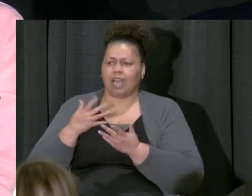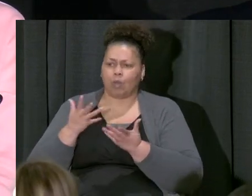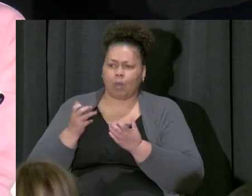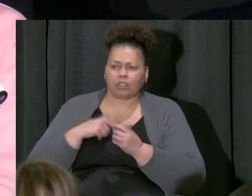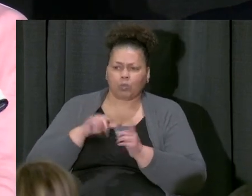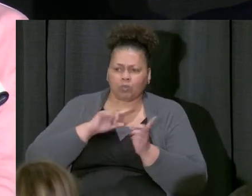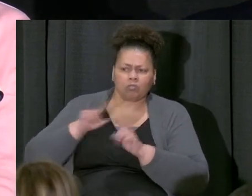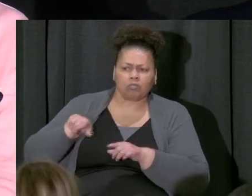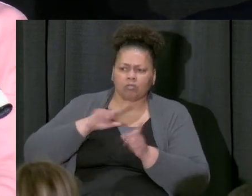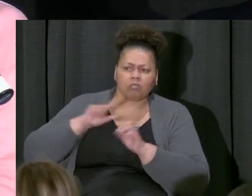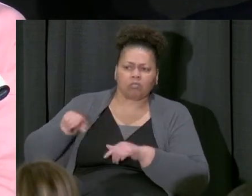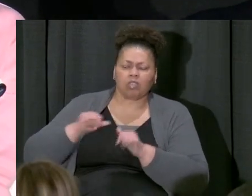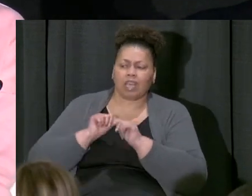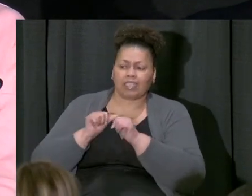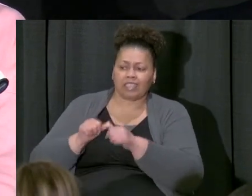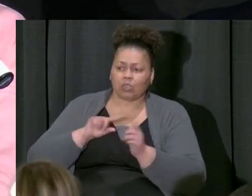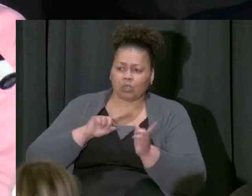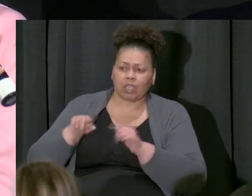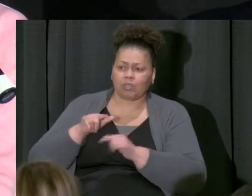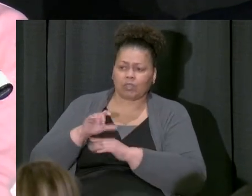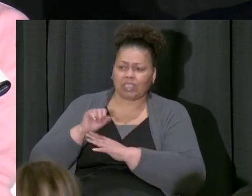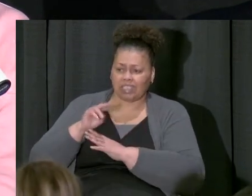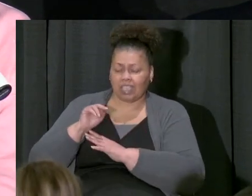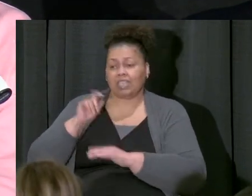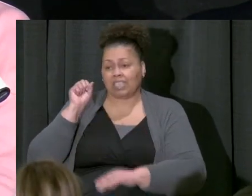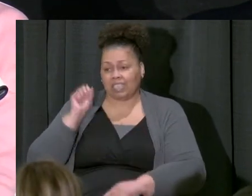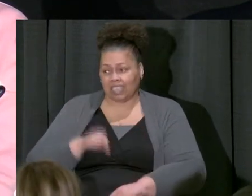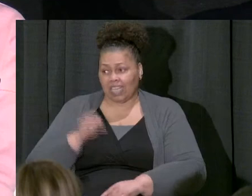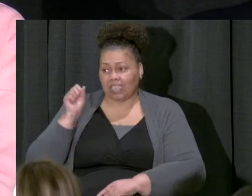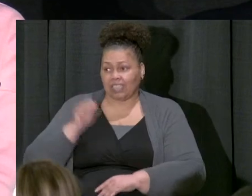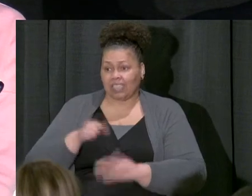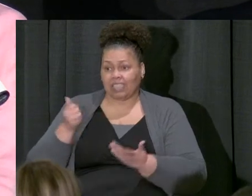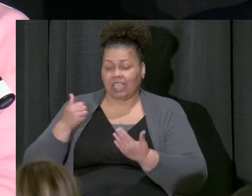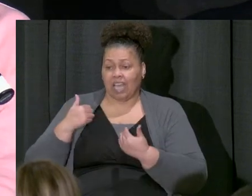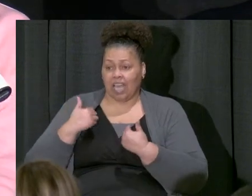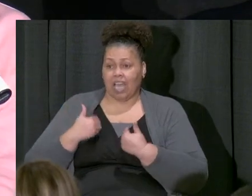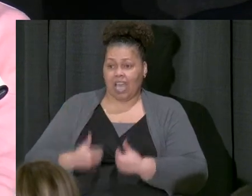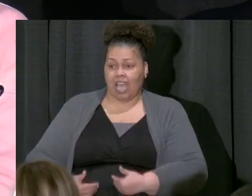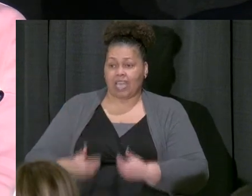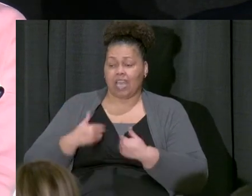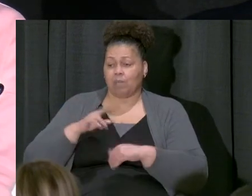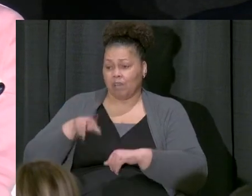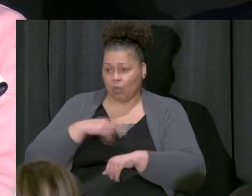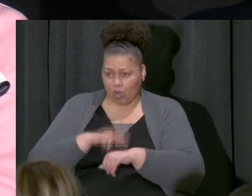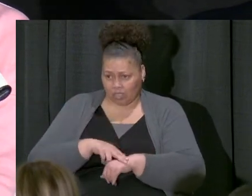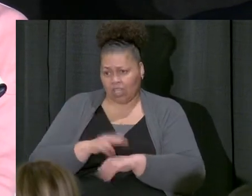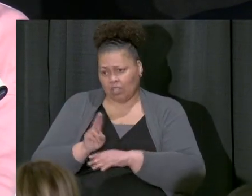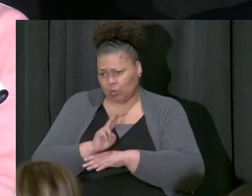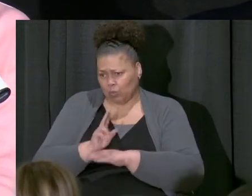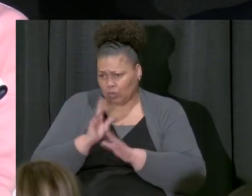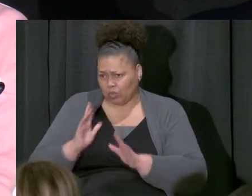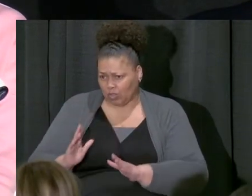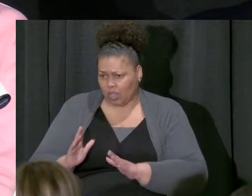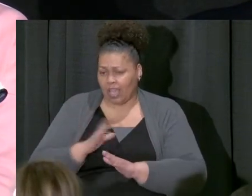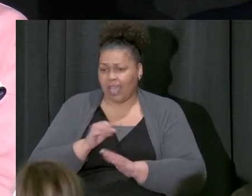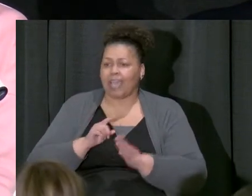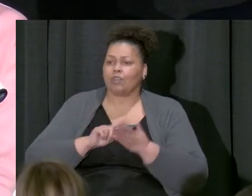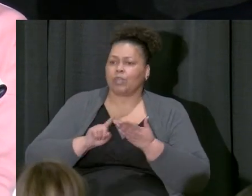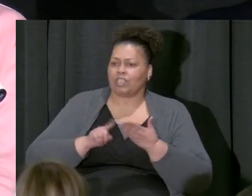CSUN to, because yes, I'm of course the user and researcher.